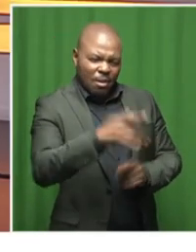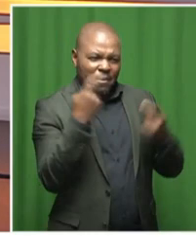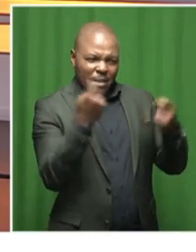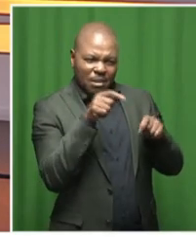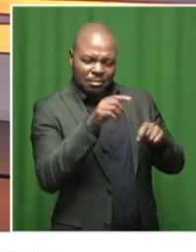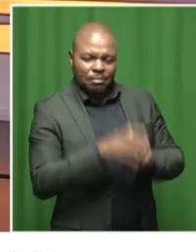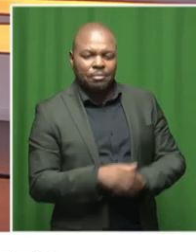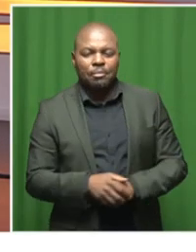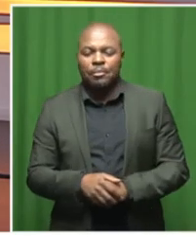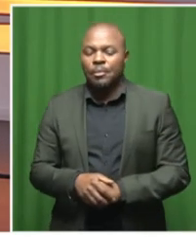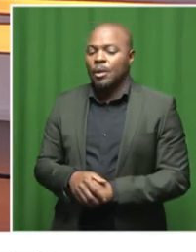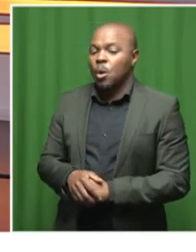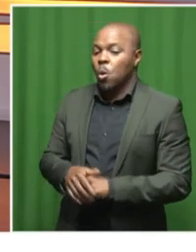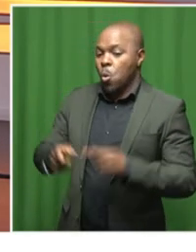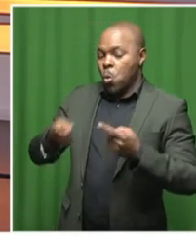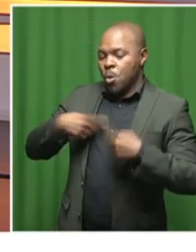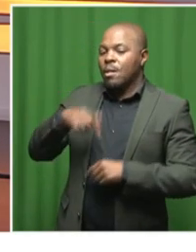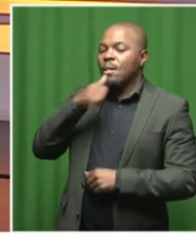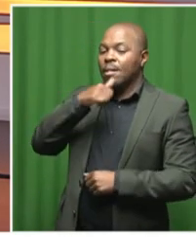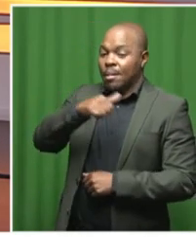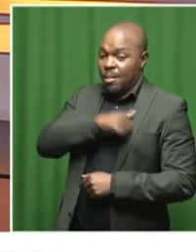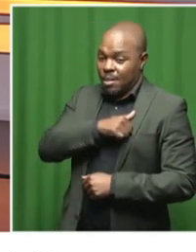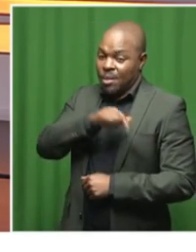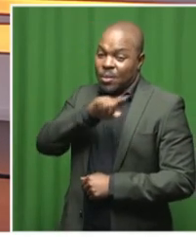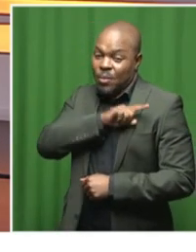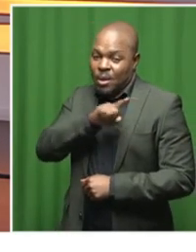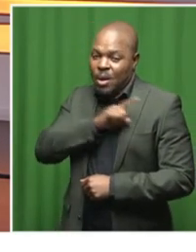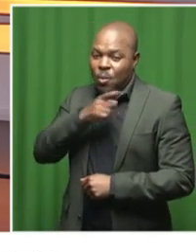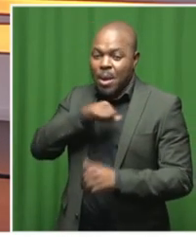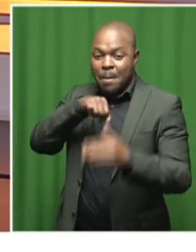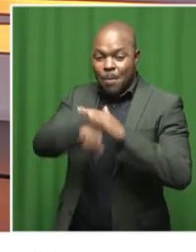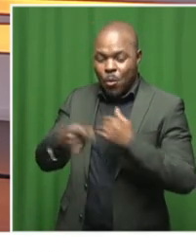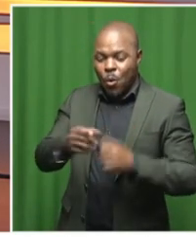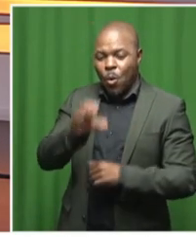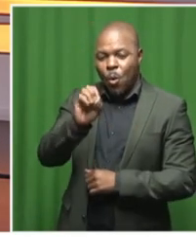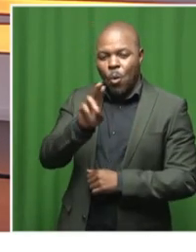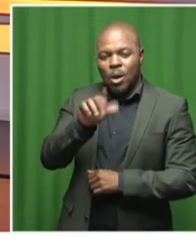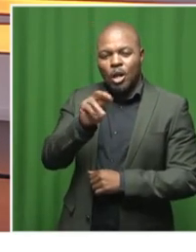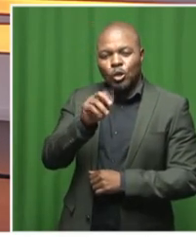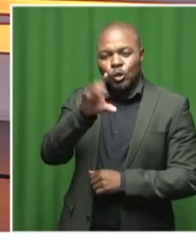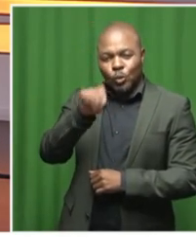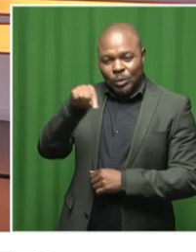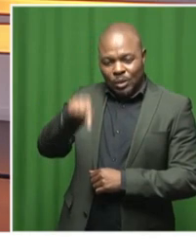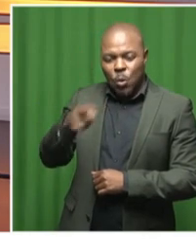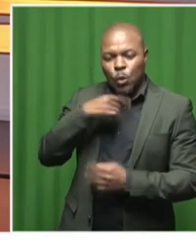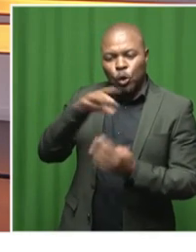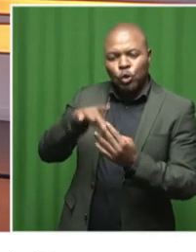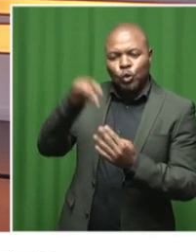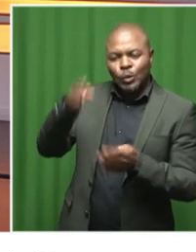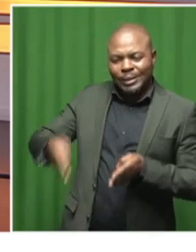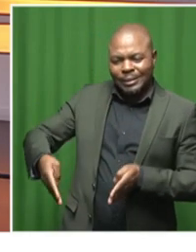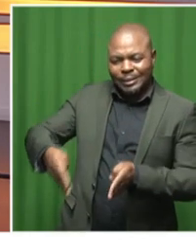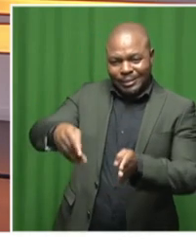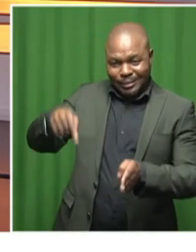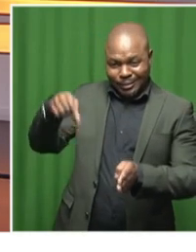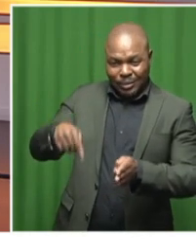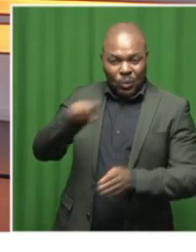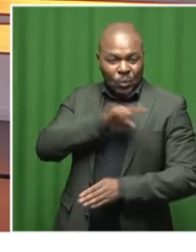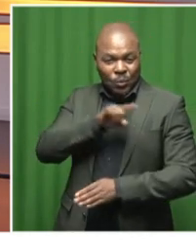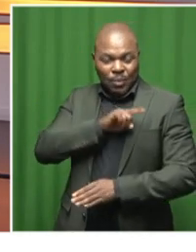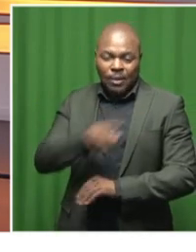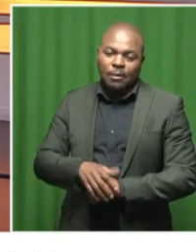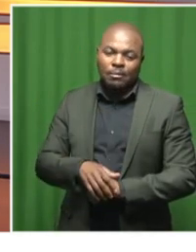So we are fortunate that we were born in Orlando. Mm-hmm. So we chose that street on the basis